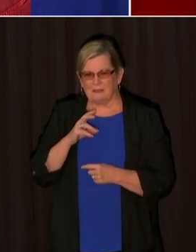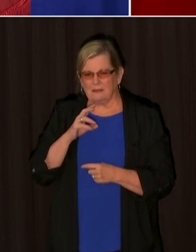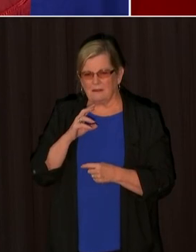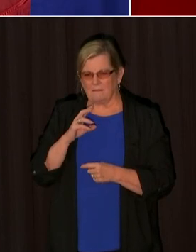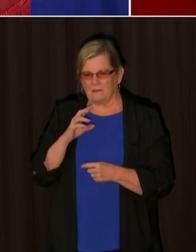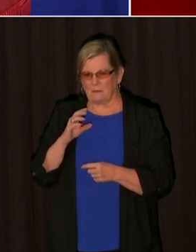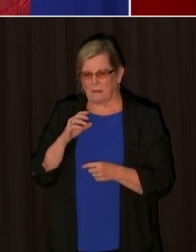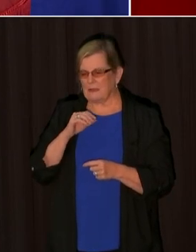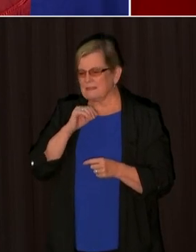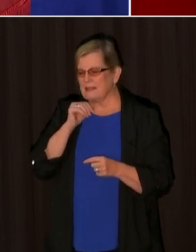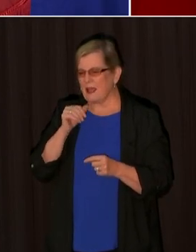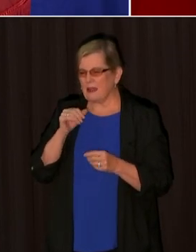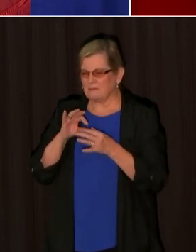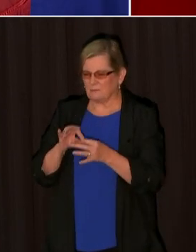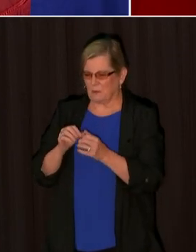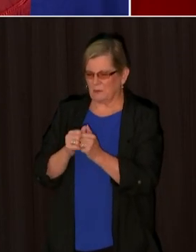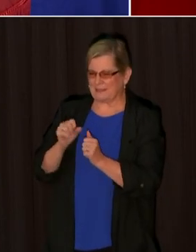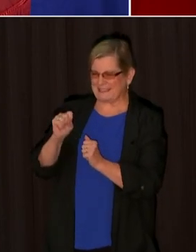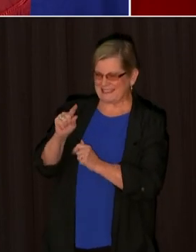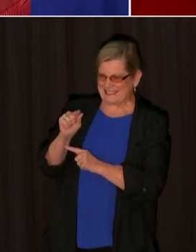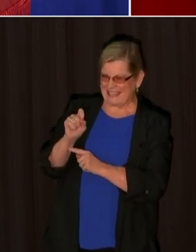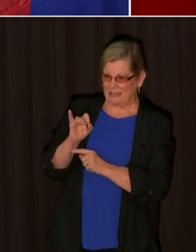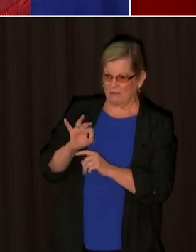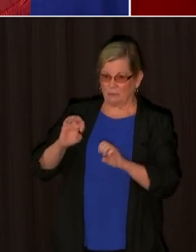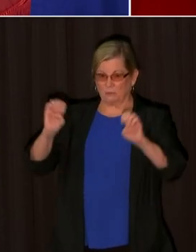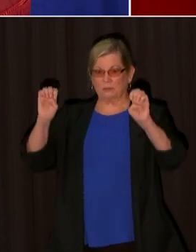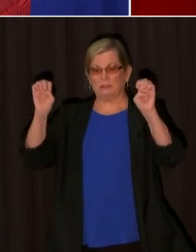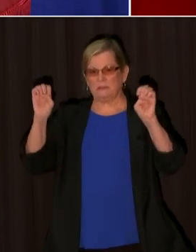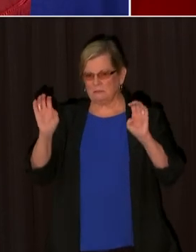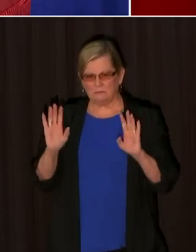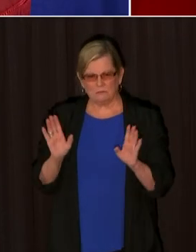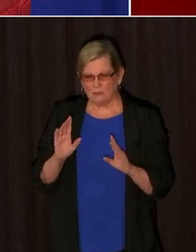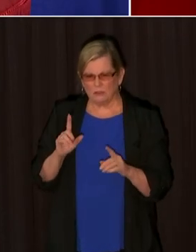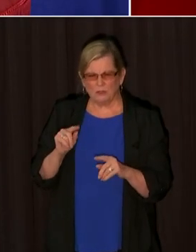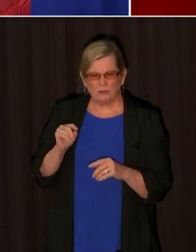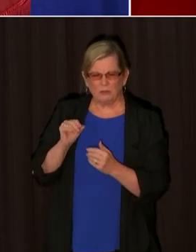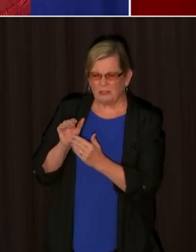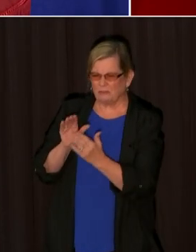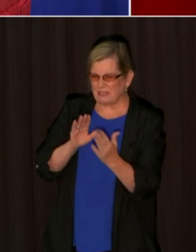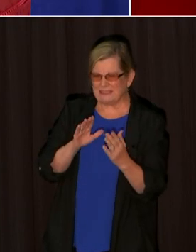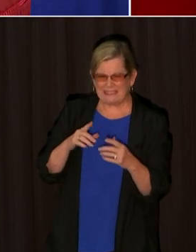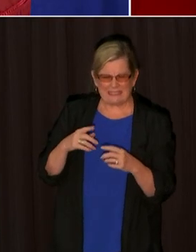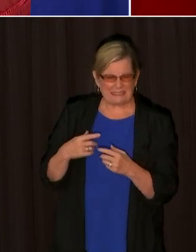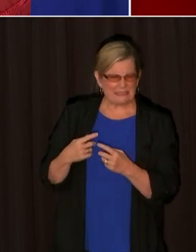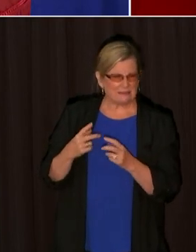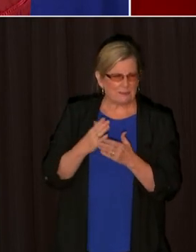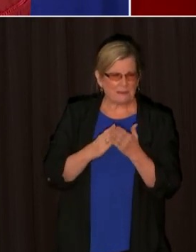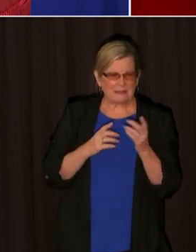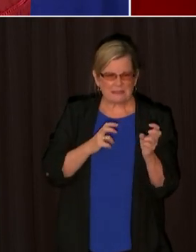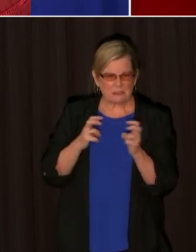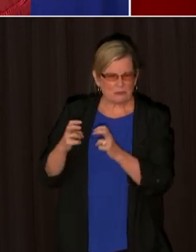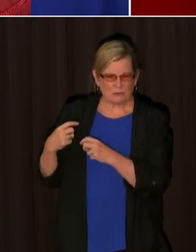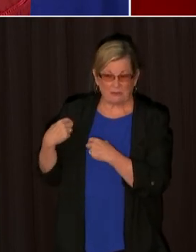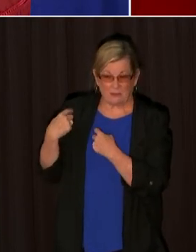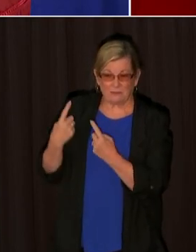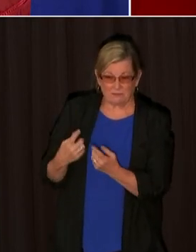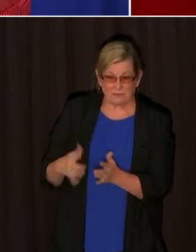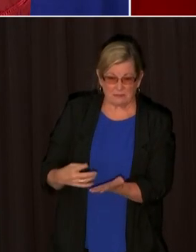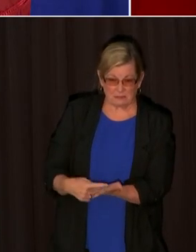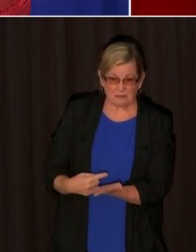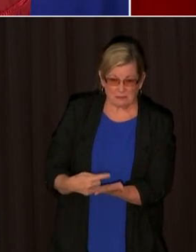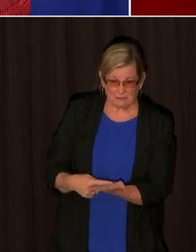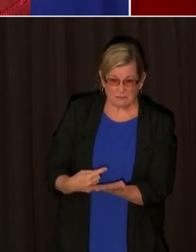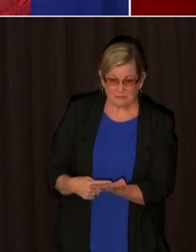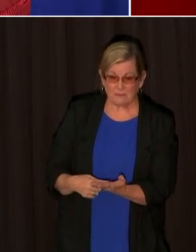address issues that we've been talking about post the killing of